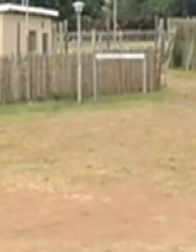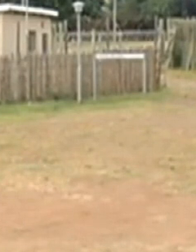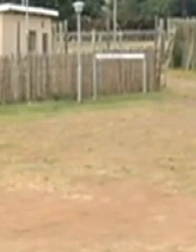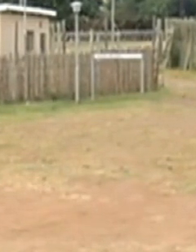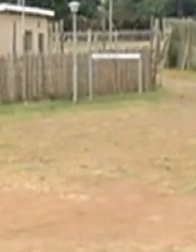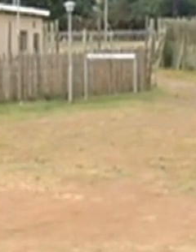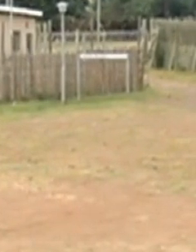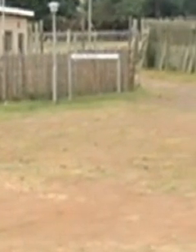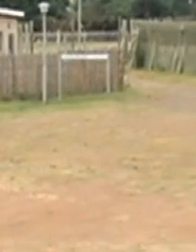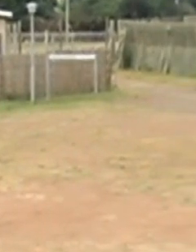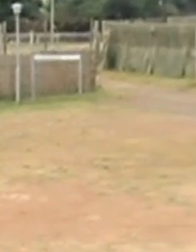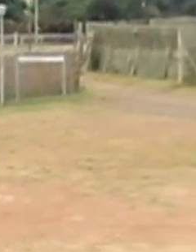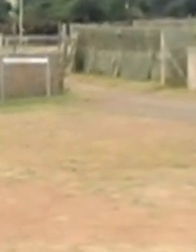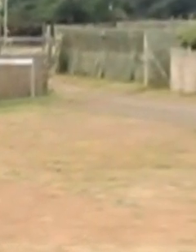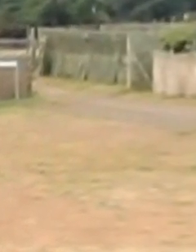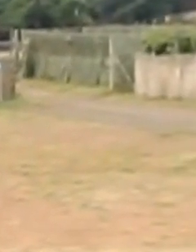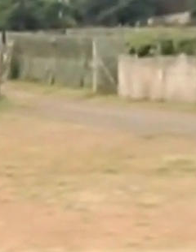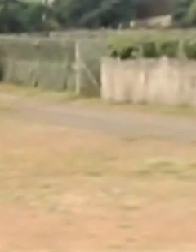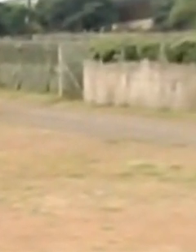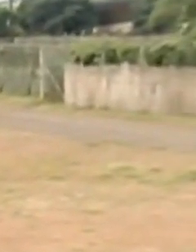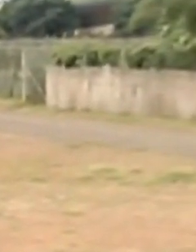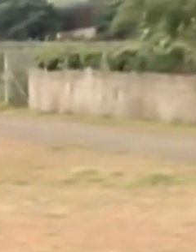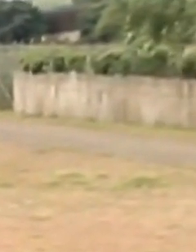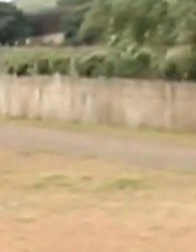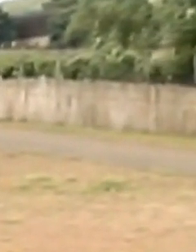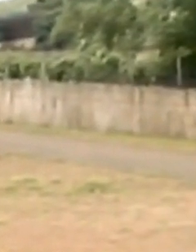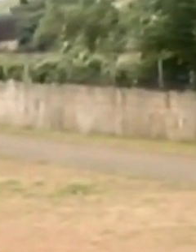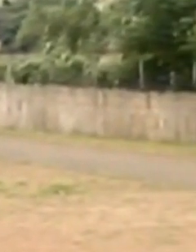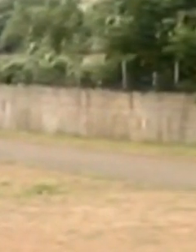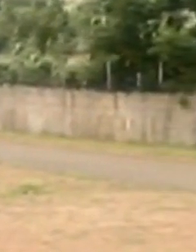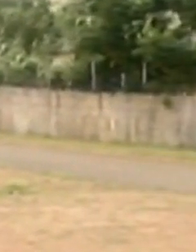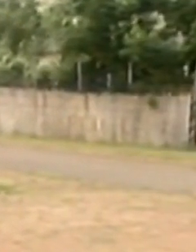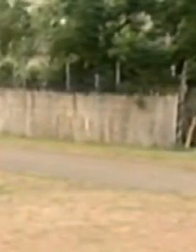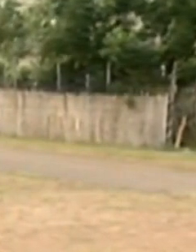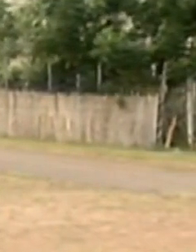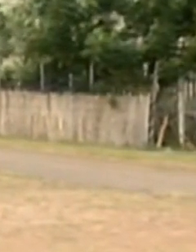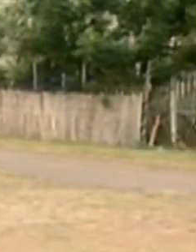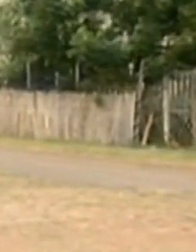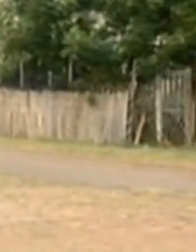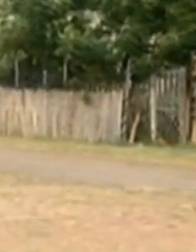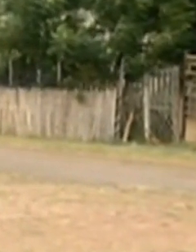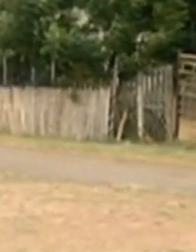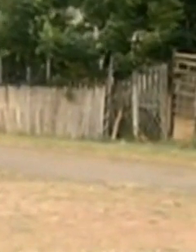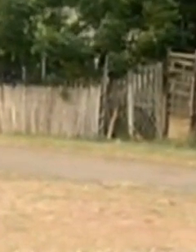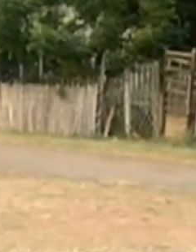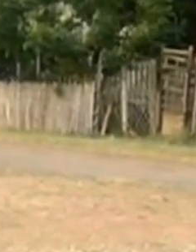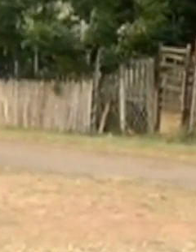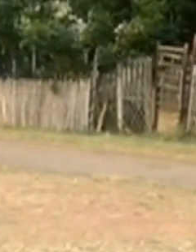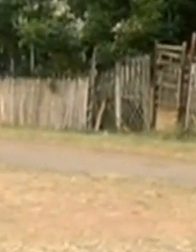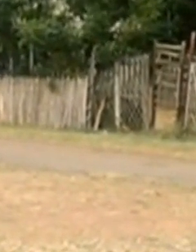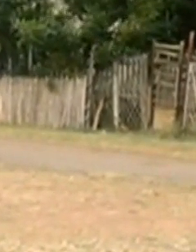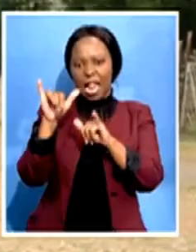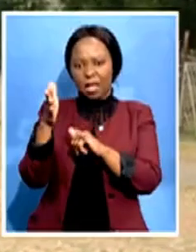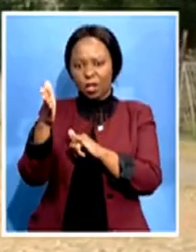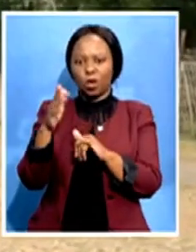His first wife, Queen Madlamini, also lives in that palace. KwaNongoma Palace is